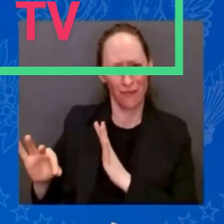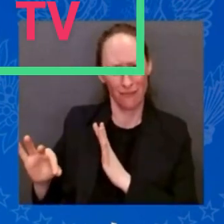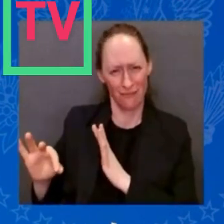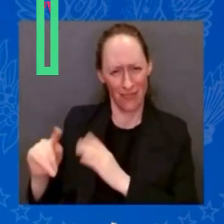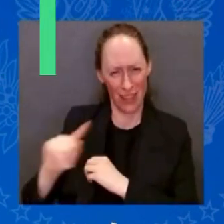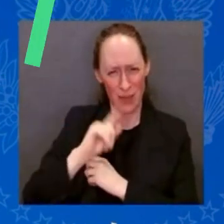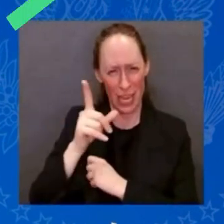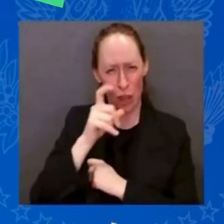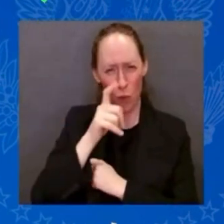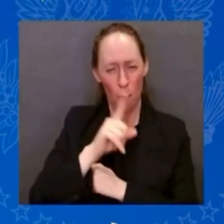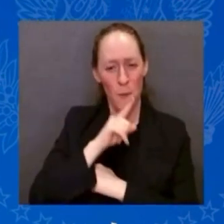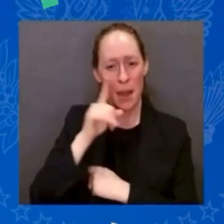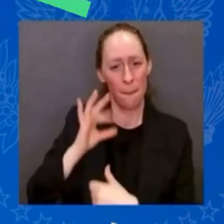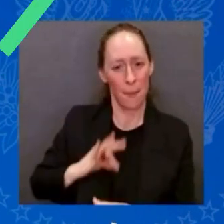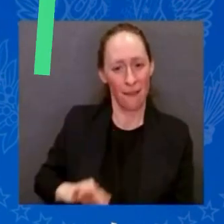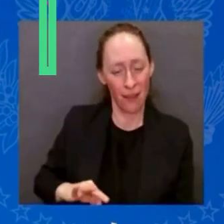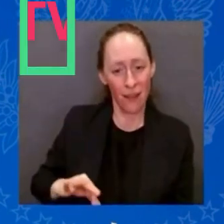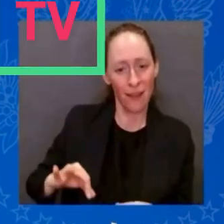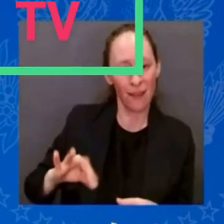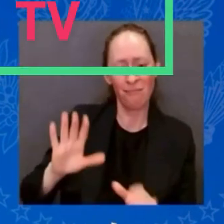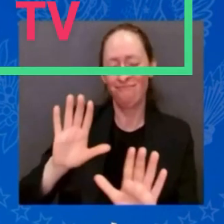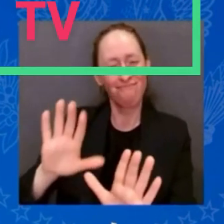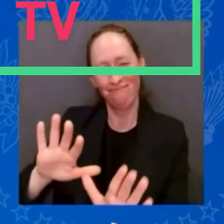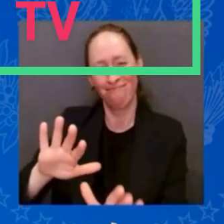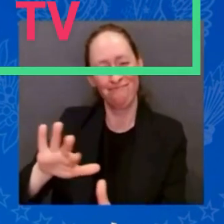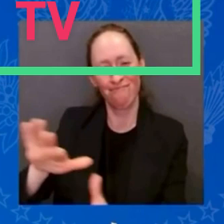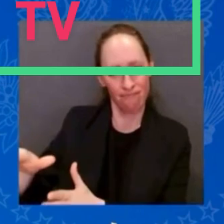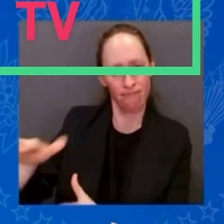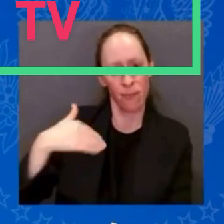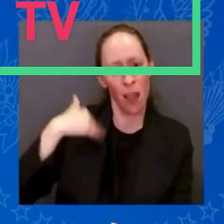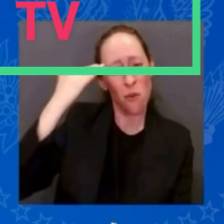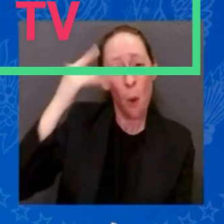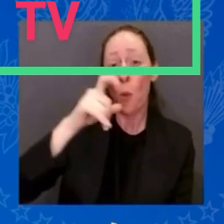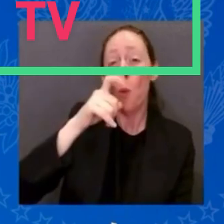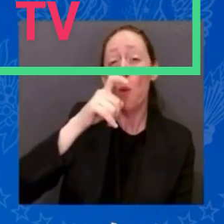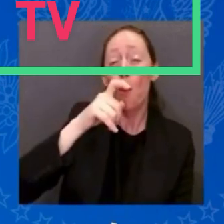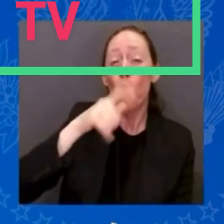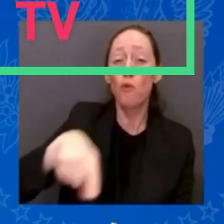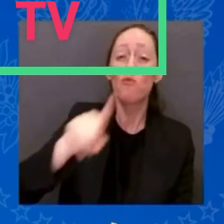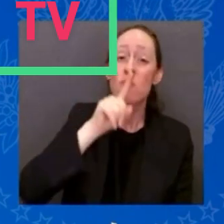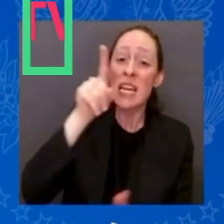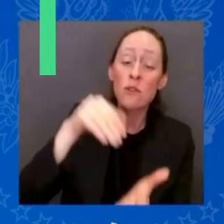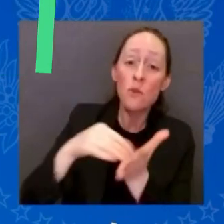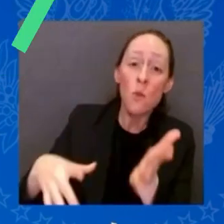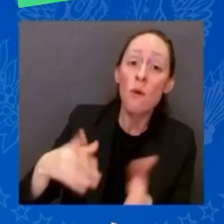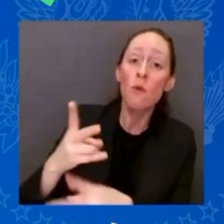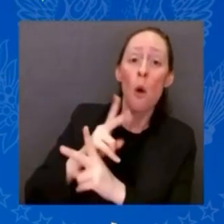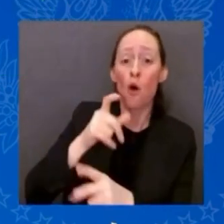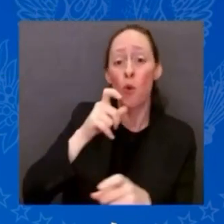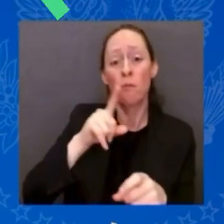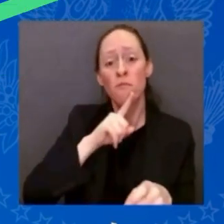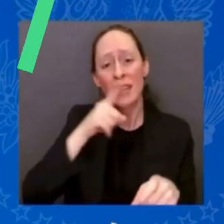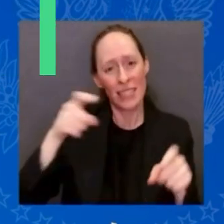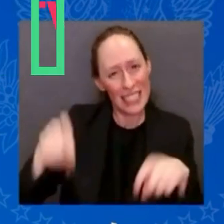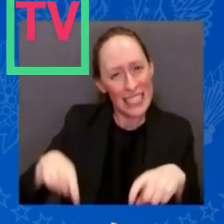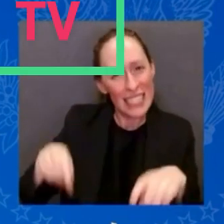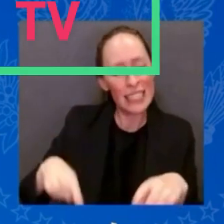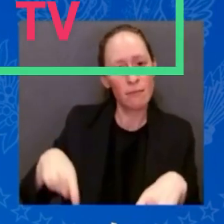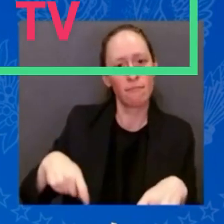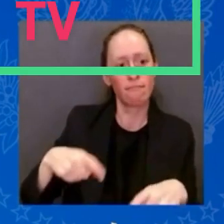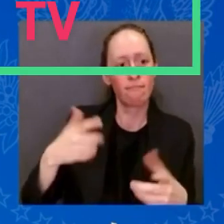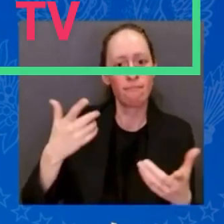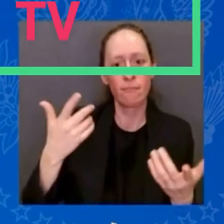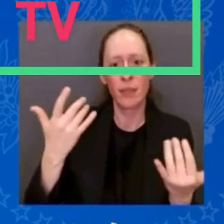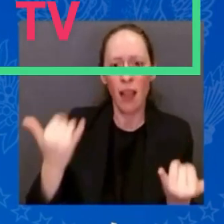couple putting off having a child until they can find their way to deal with their debt. That's who they are. They're